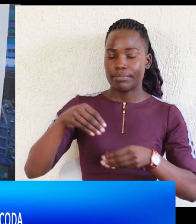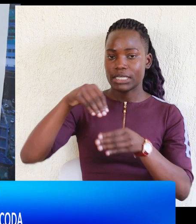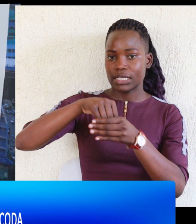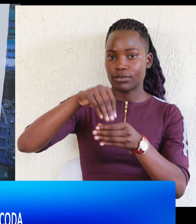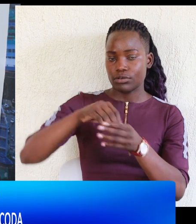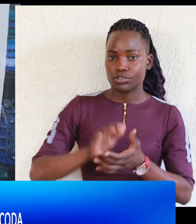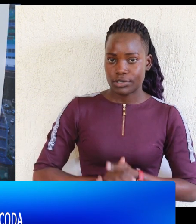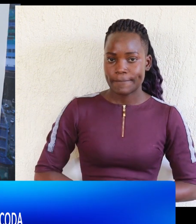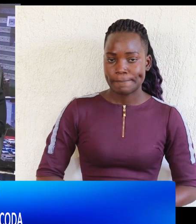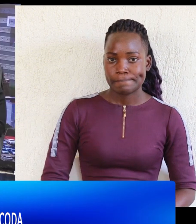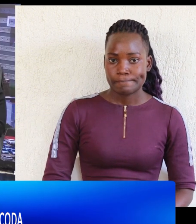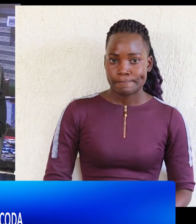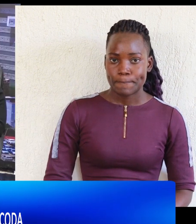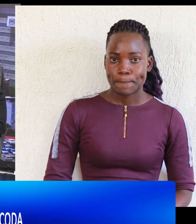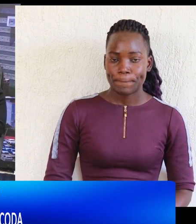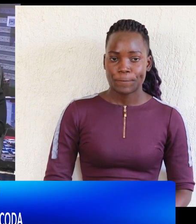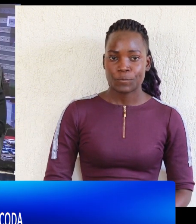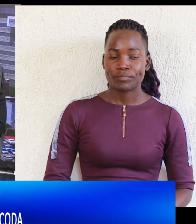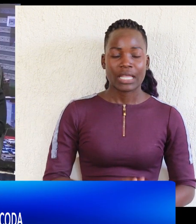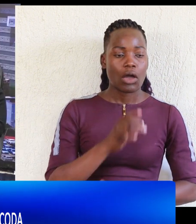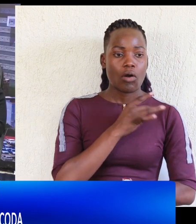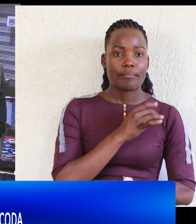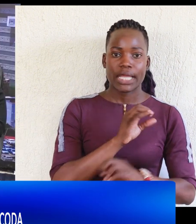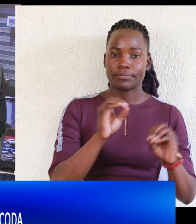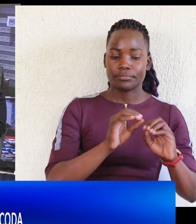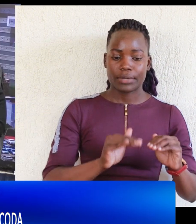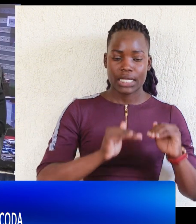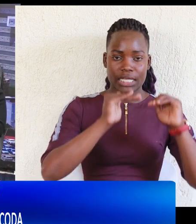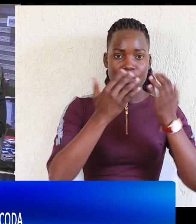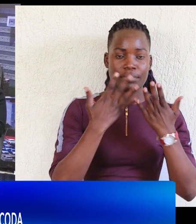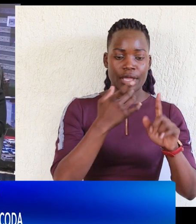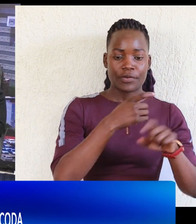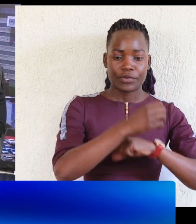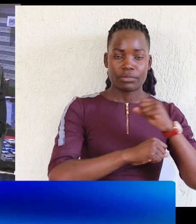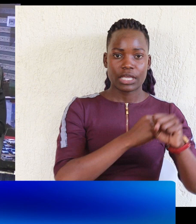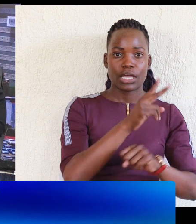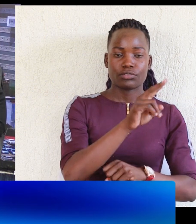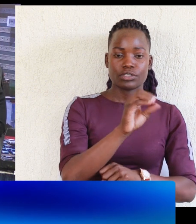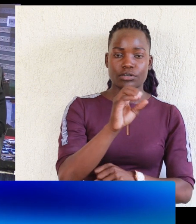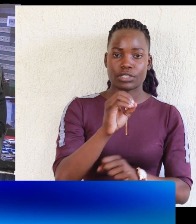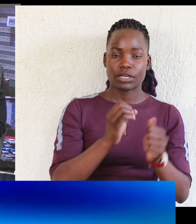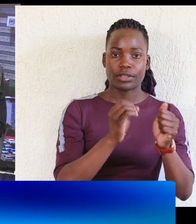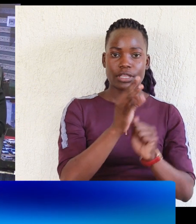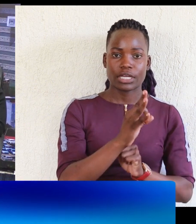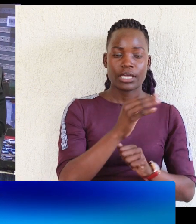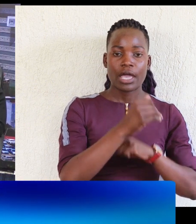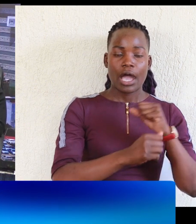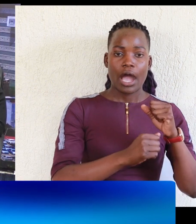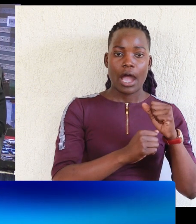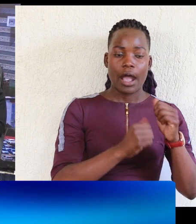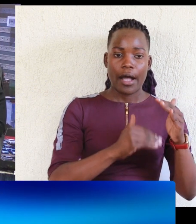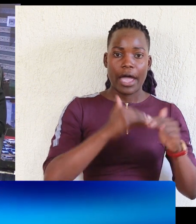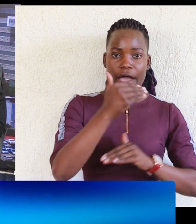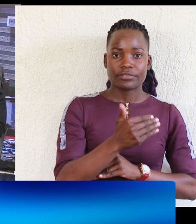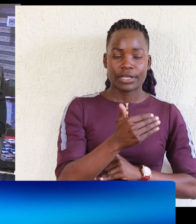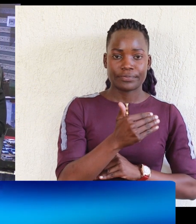Kenya's inclusion improved? We can't complain. Yes, it has. Since 2003, after the enactment of